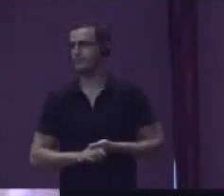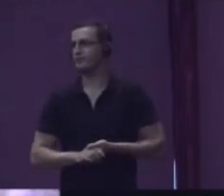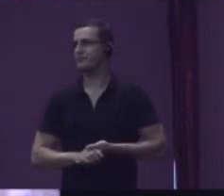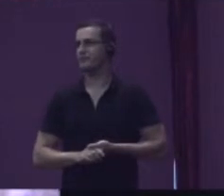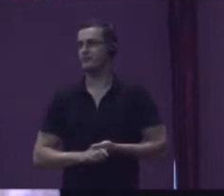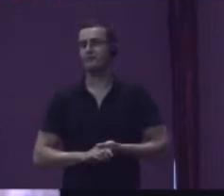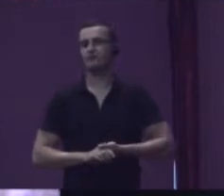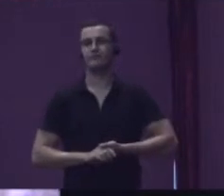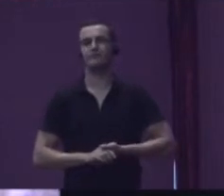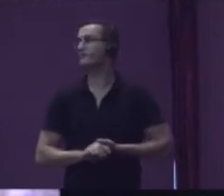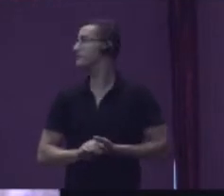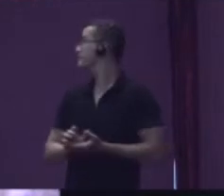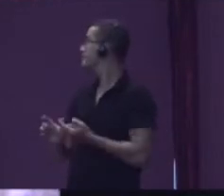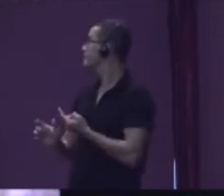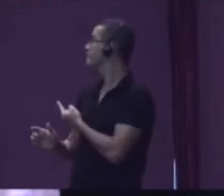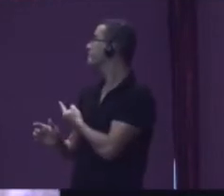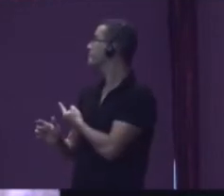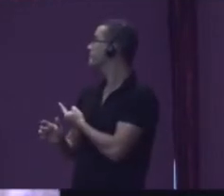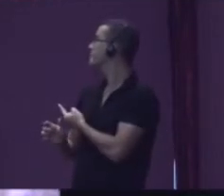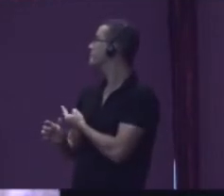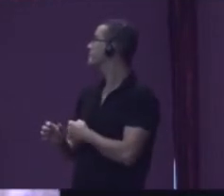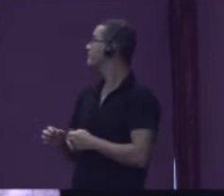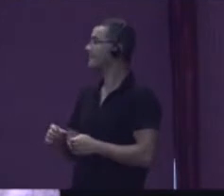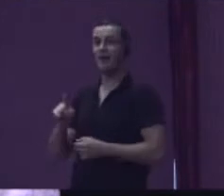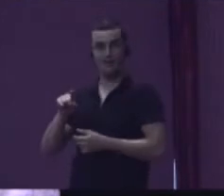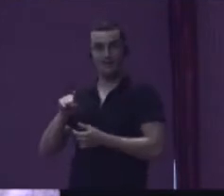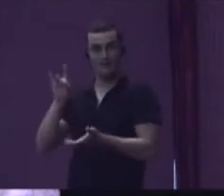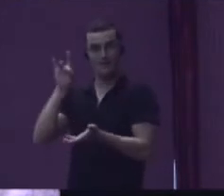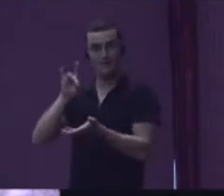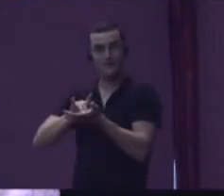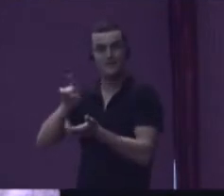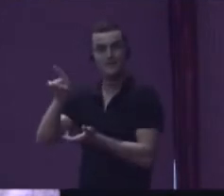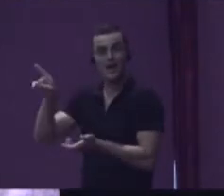This is typical of the house. They're given rations of firewood.